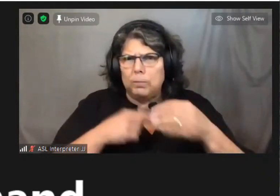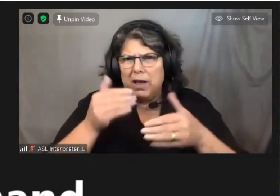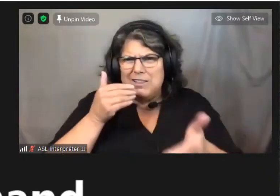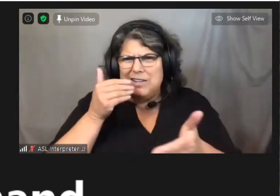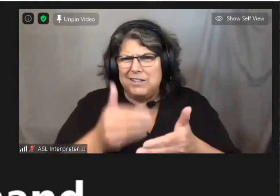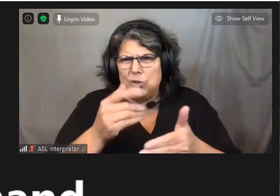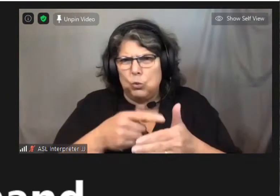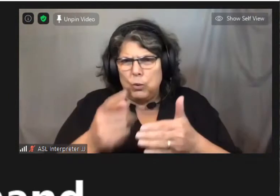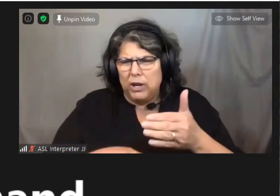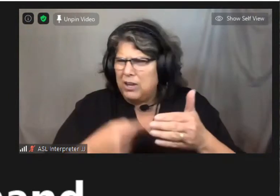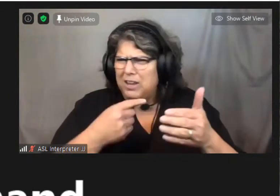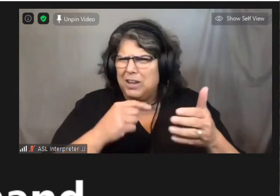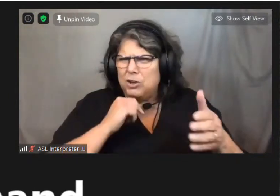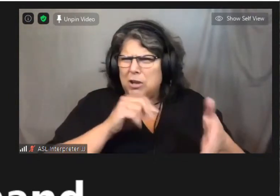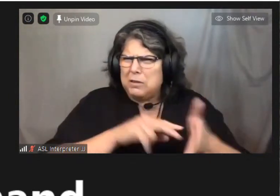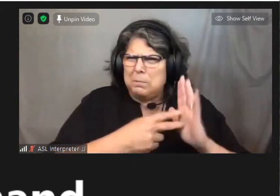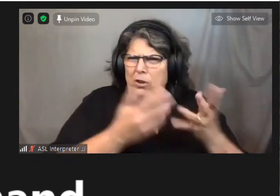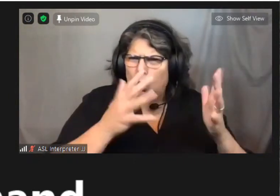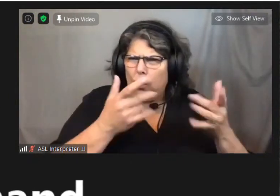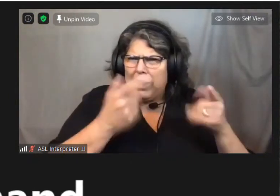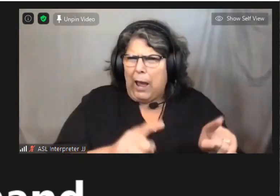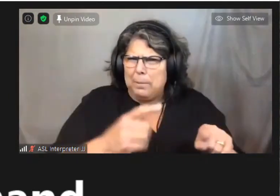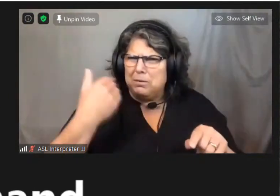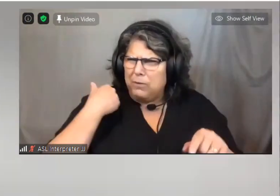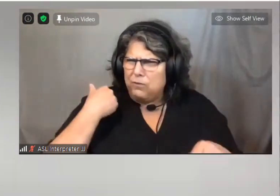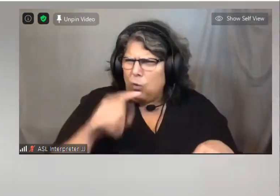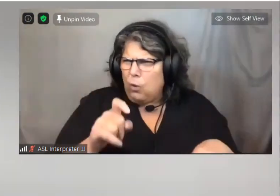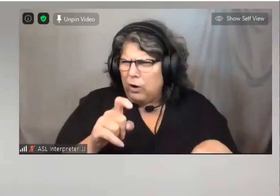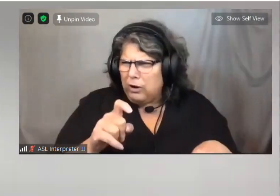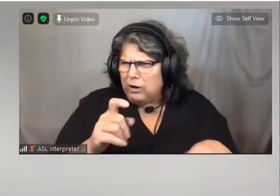the past. Is that correct?